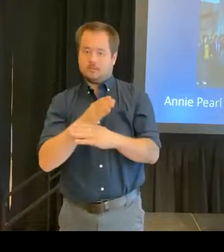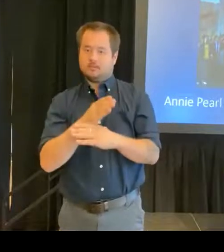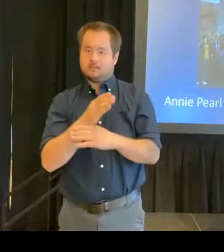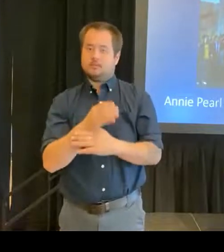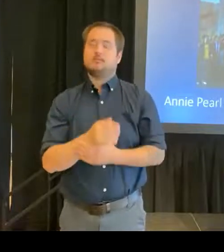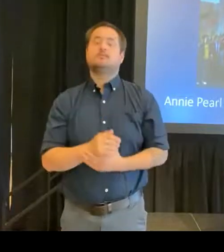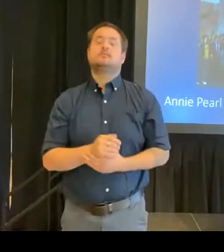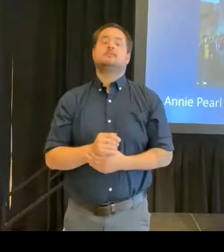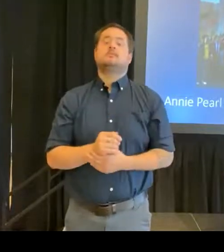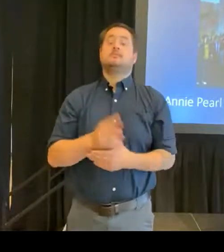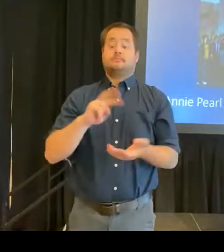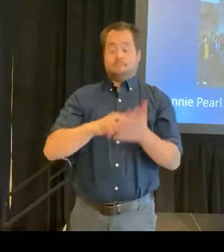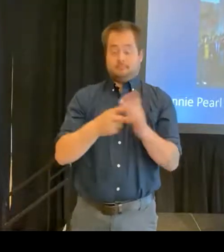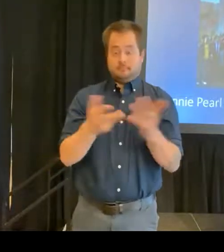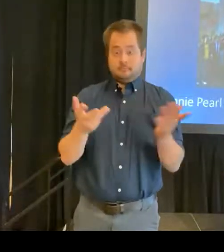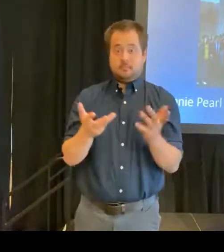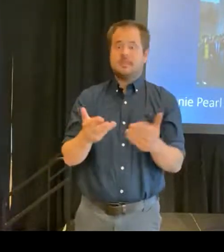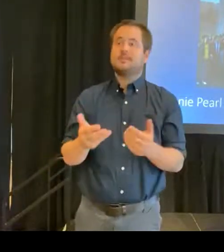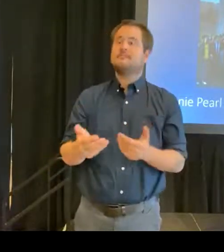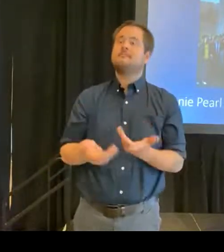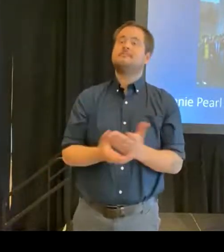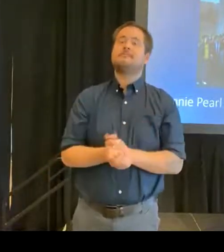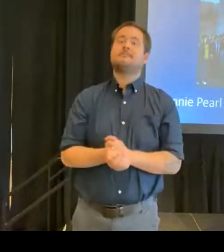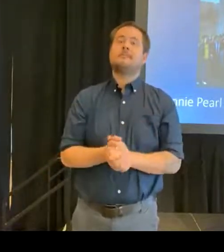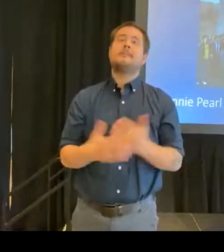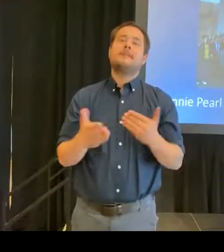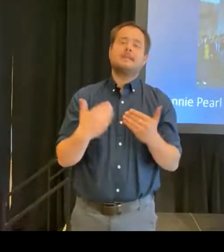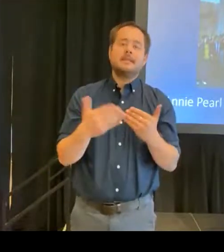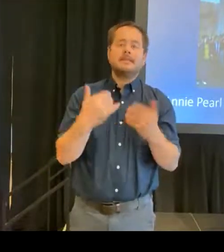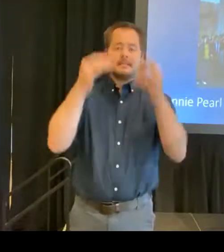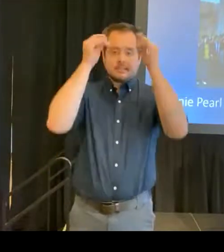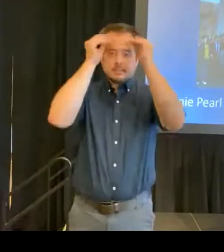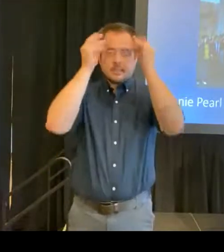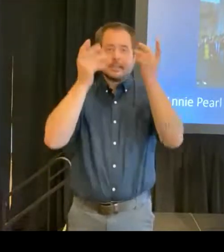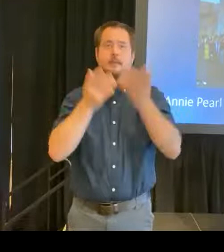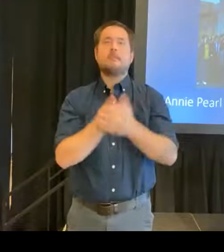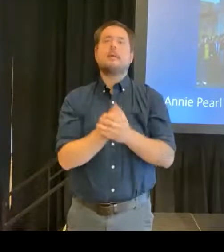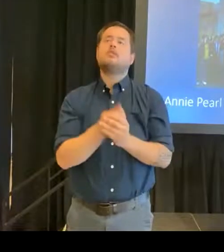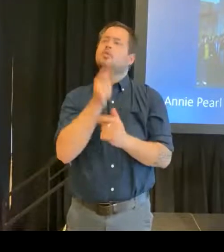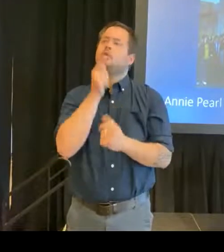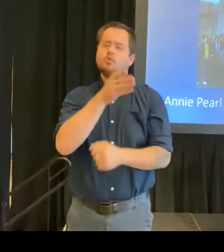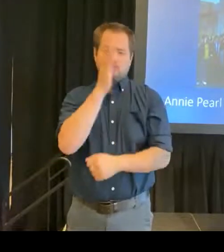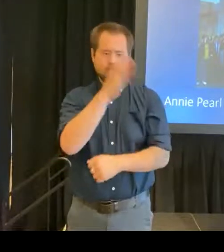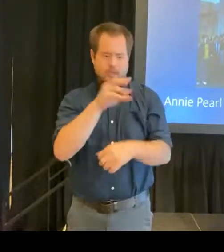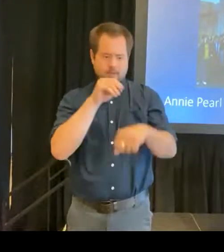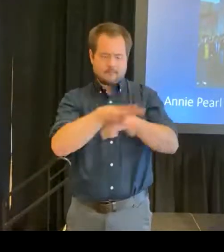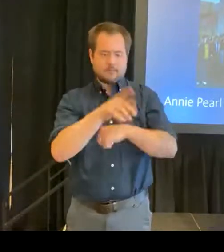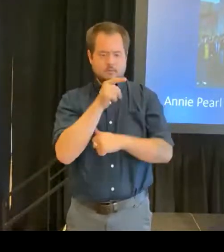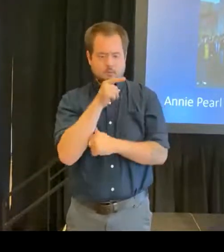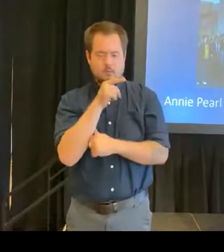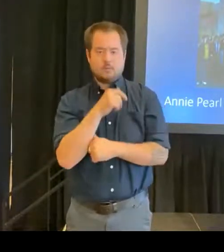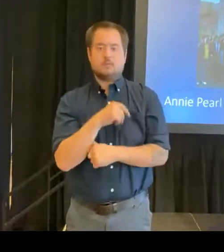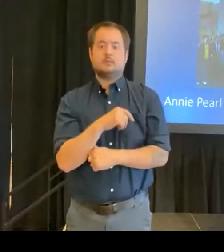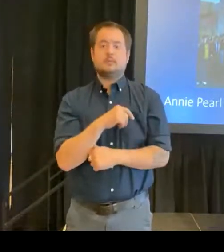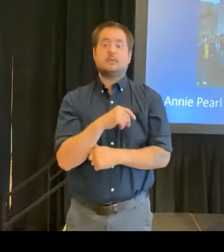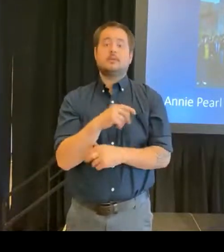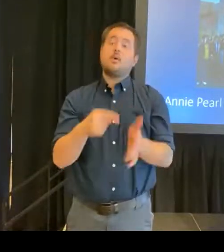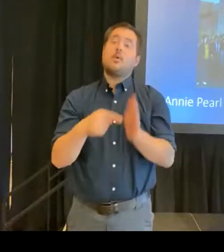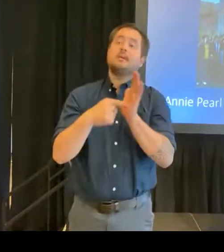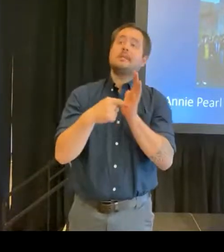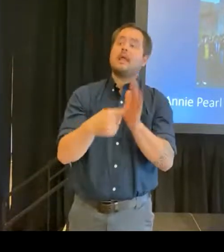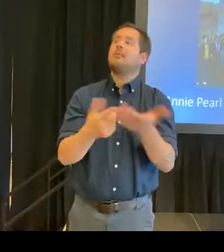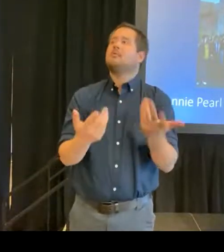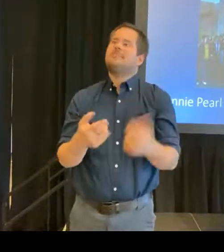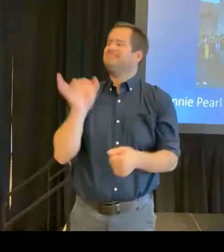means is it's very easy to think about this in terms of who's being directly affected. You might say, for example, where that doesn't matter to